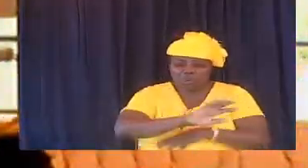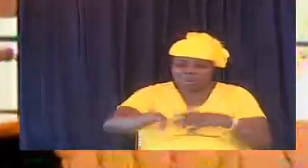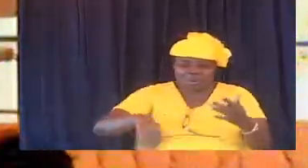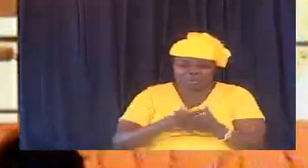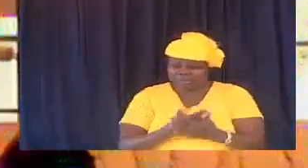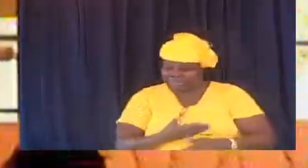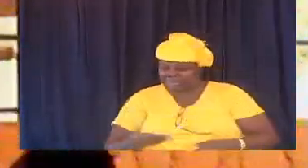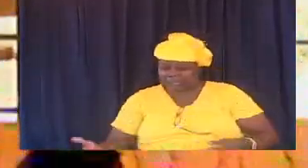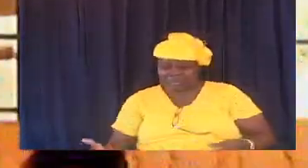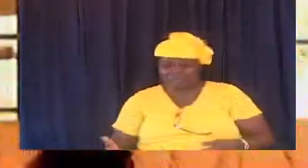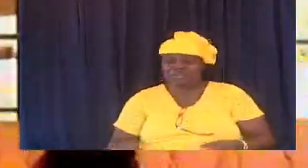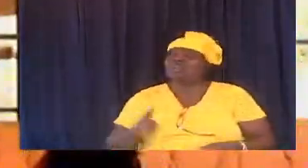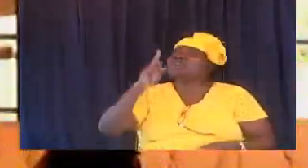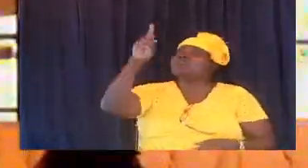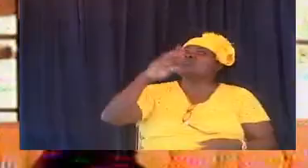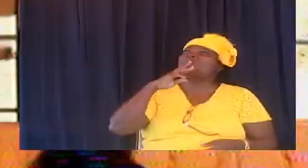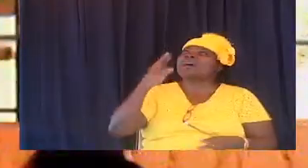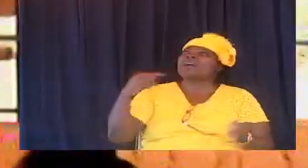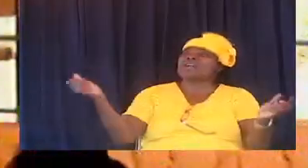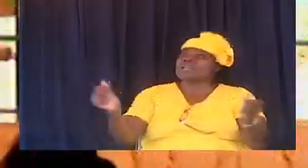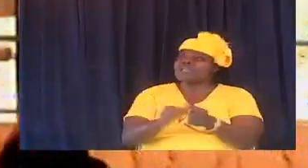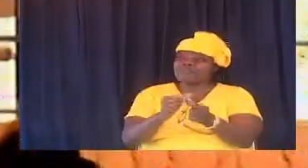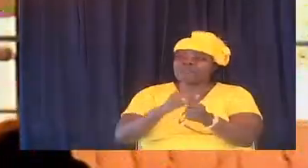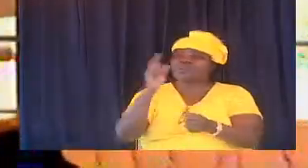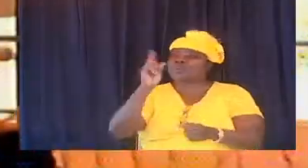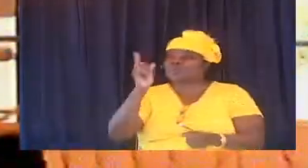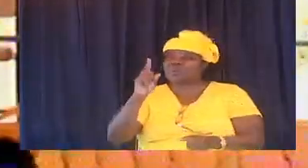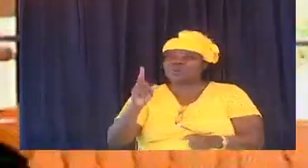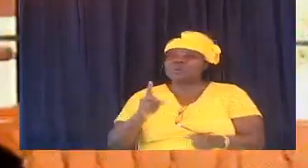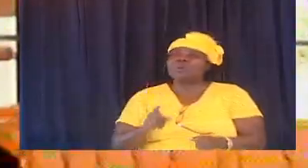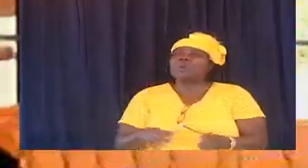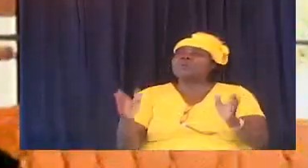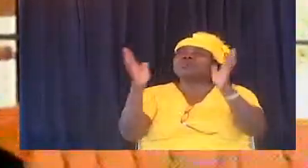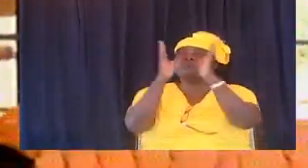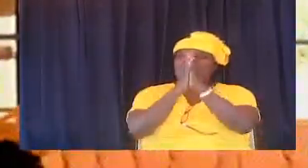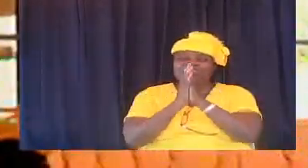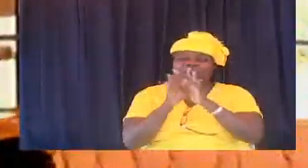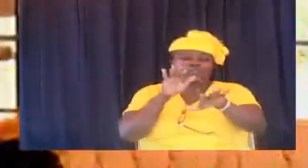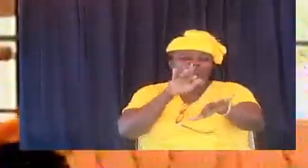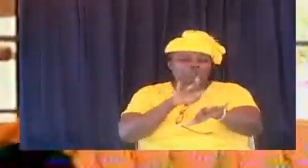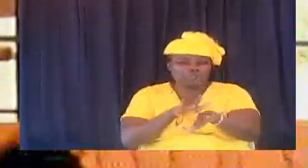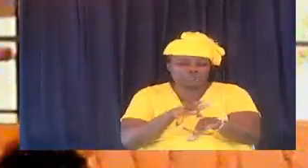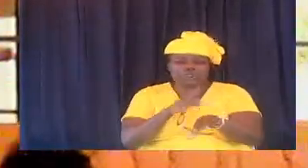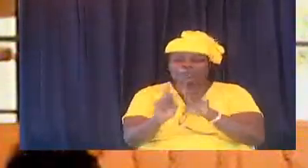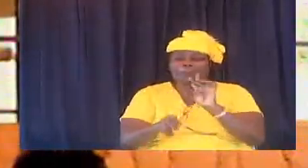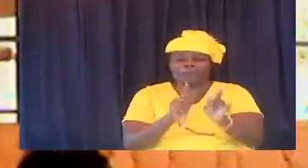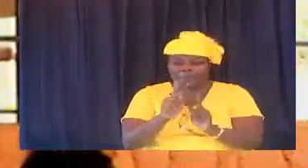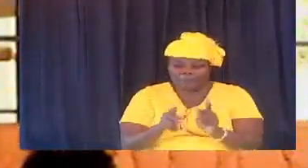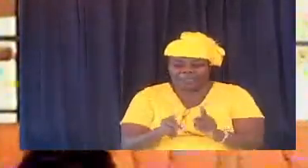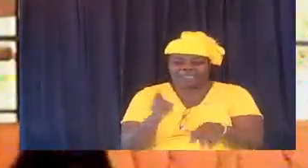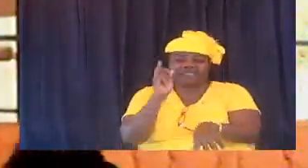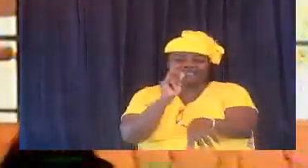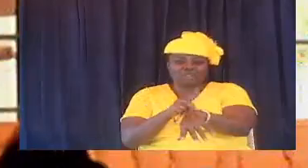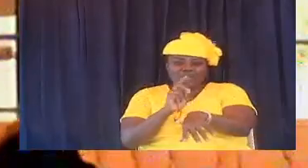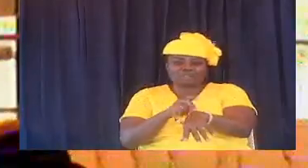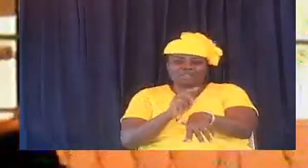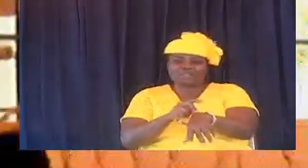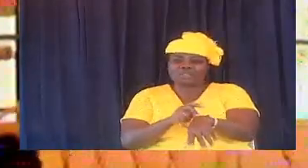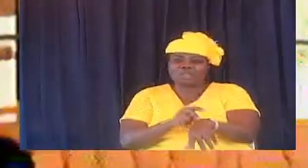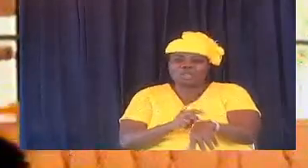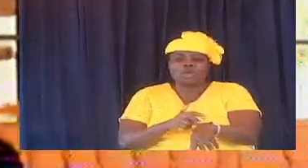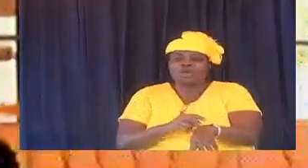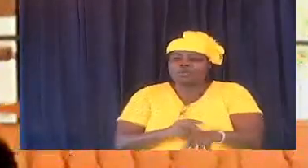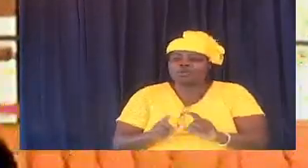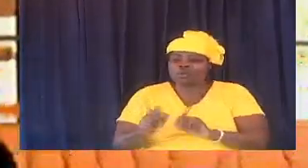omnipresent God. God, you're everywhere. So even right now, God, I pray, God, that you touch, God, Jesus, even the doctors who are preparing, hallelujah,